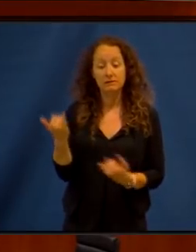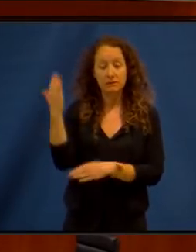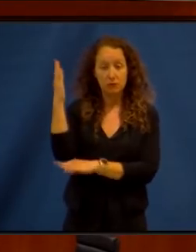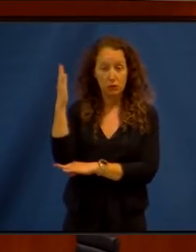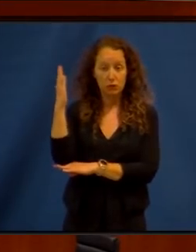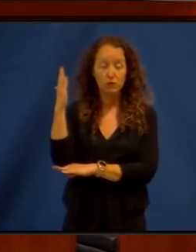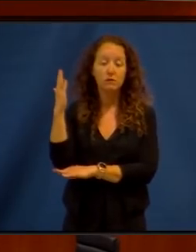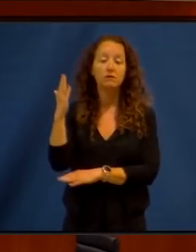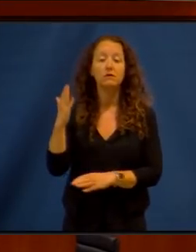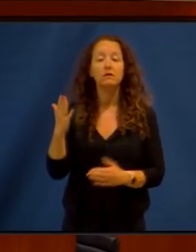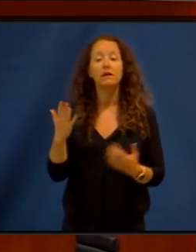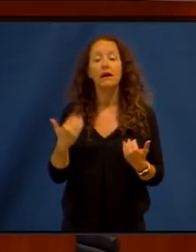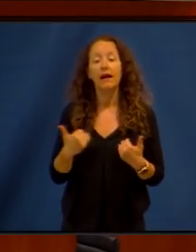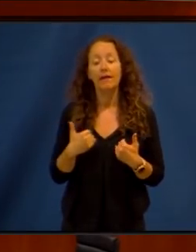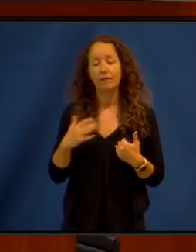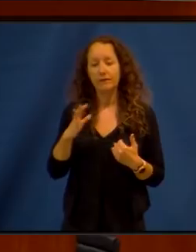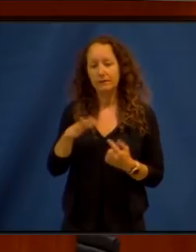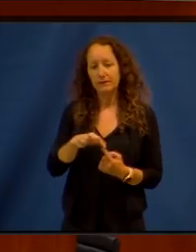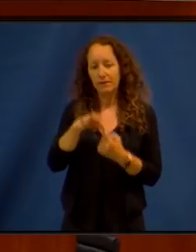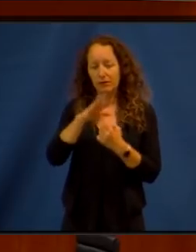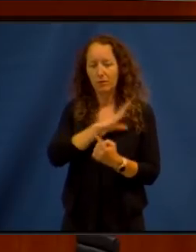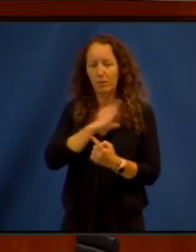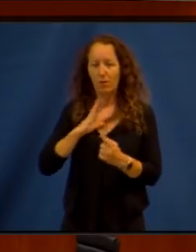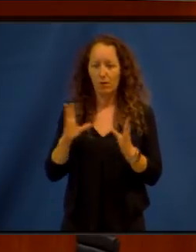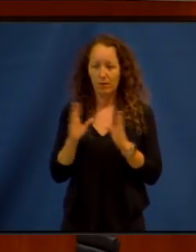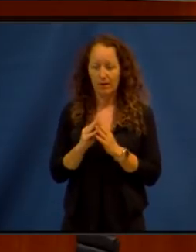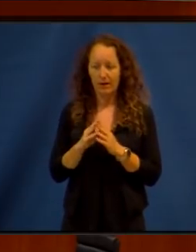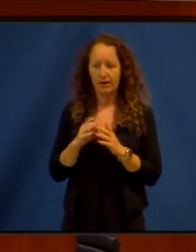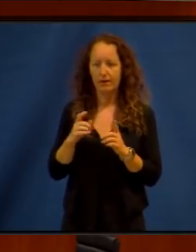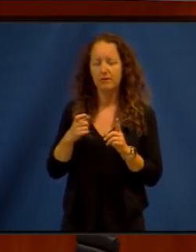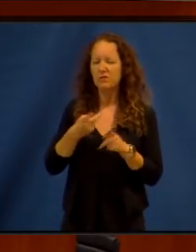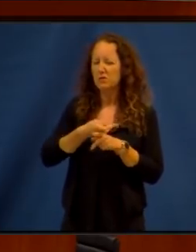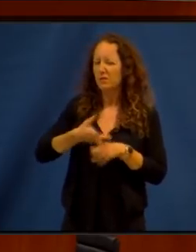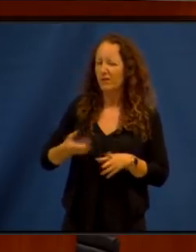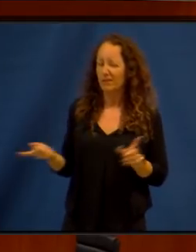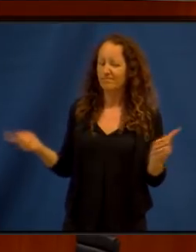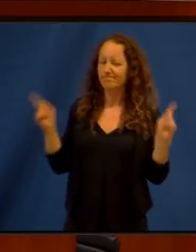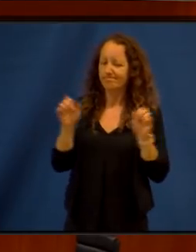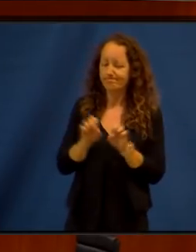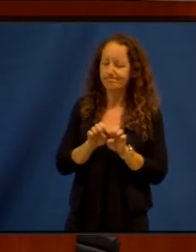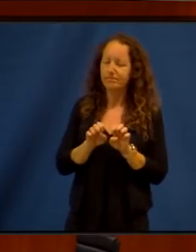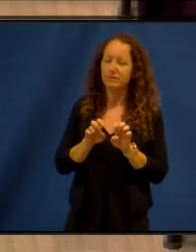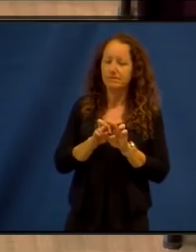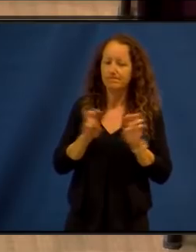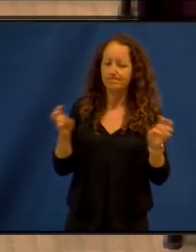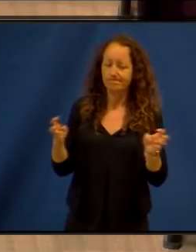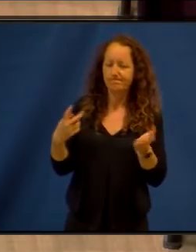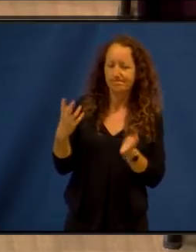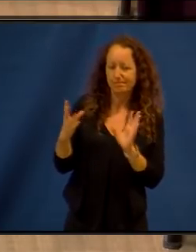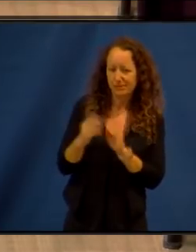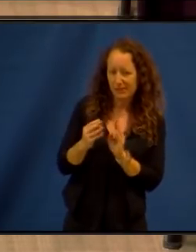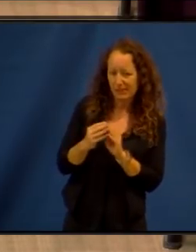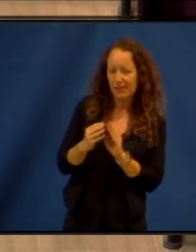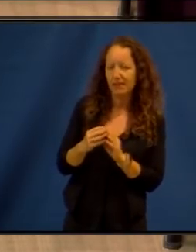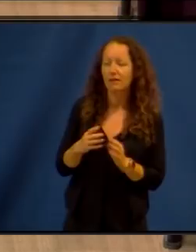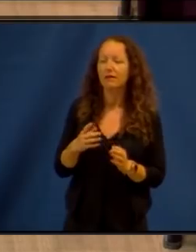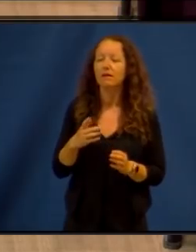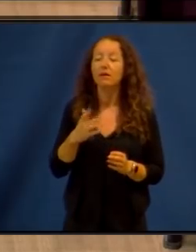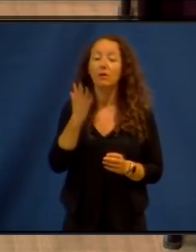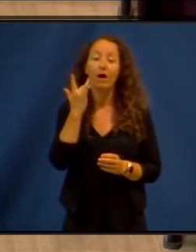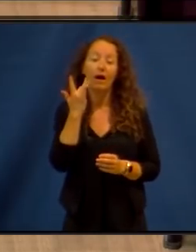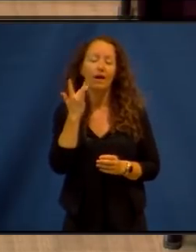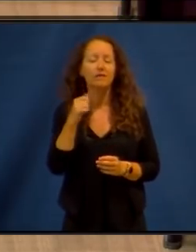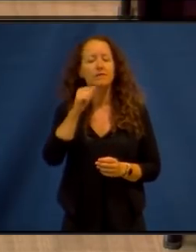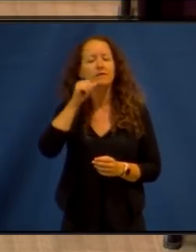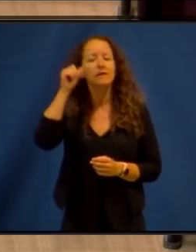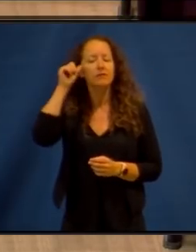Board of Supervisors met, and among other things, a discussion ensued dealing with the governor's order from his press conference yesterday, and